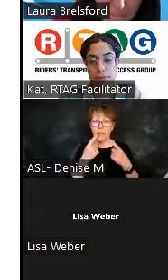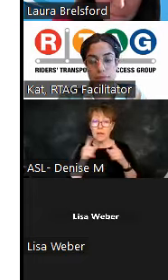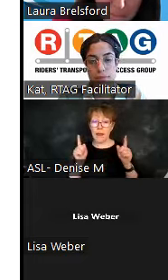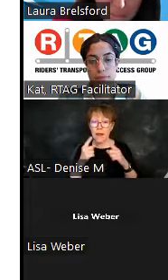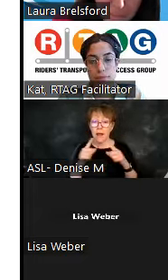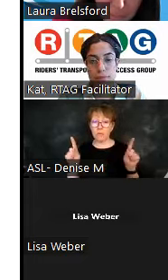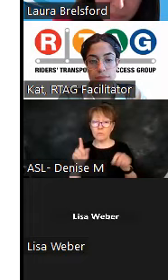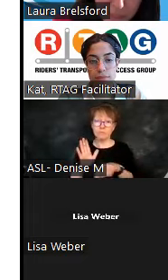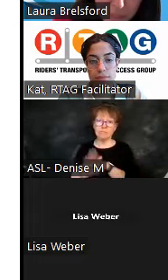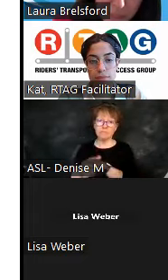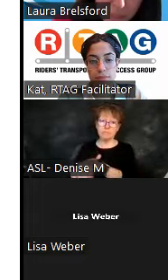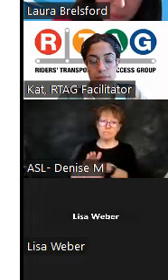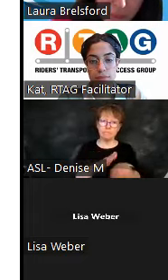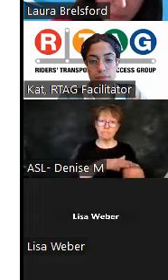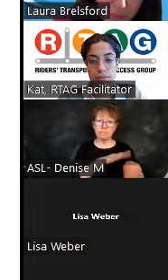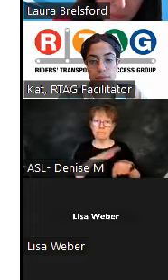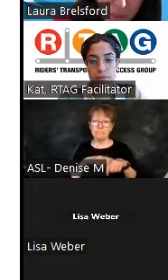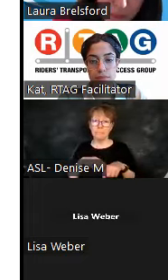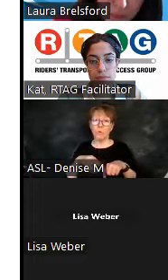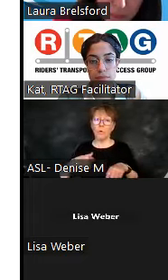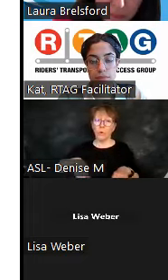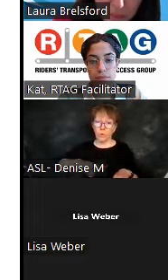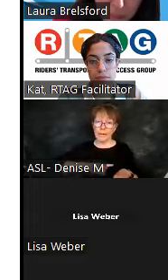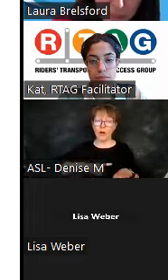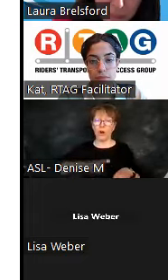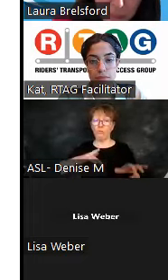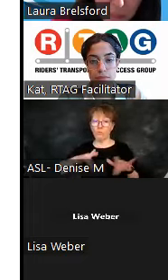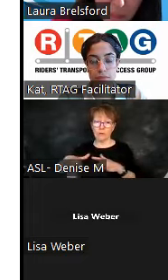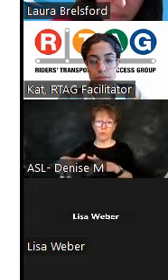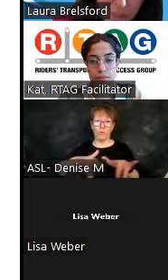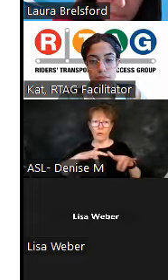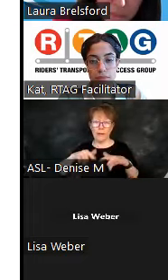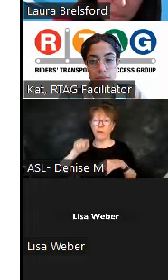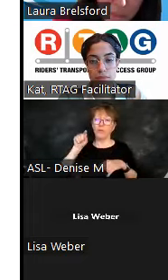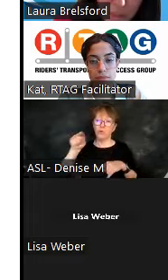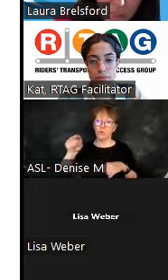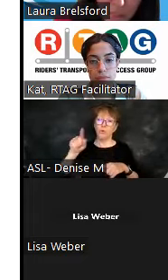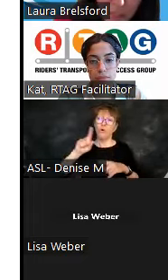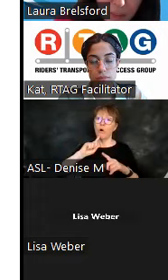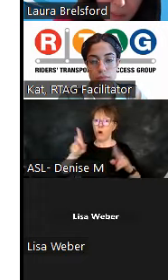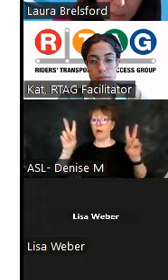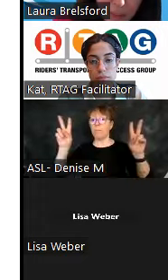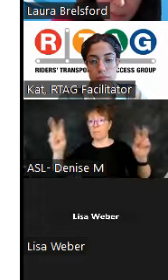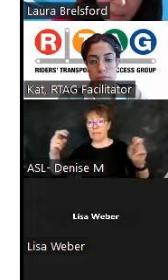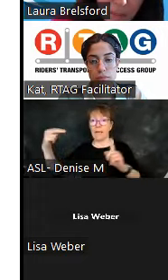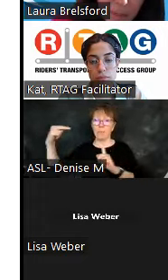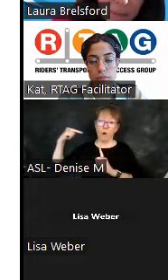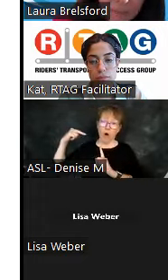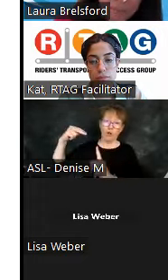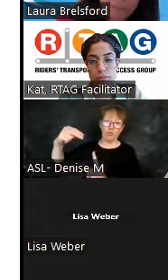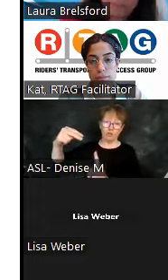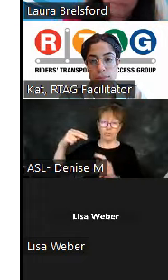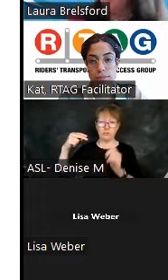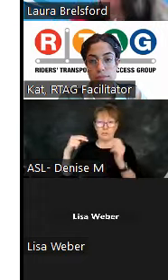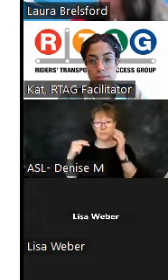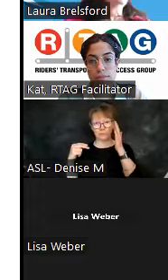that, oh yeah, we are watching you, you are being monitored, or something to that